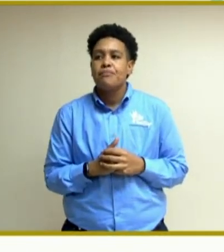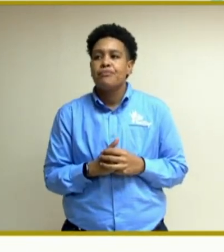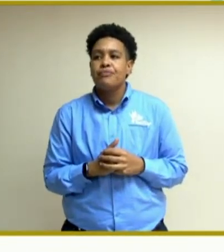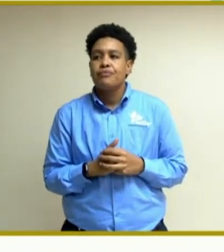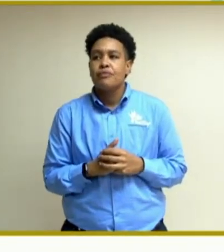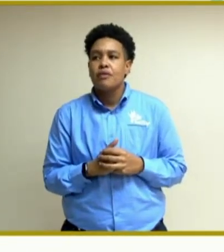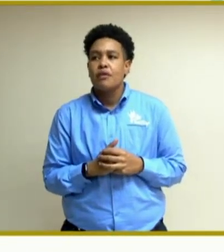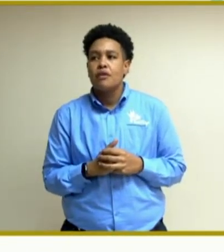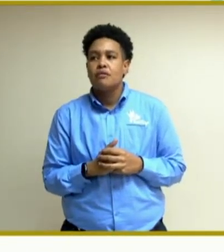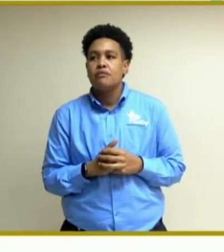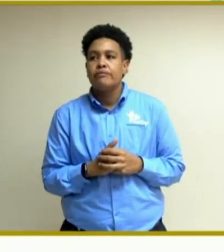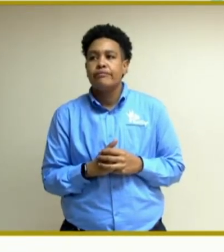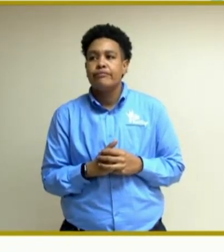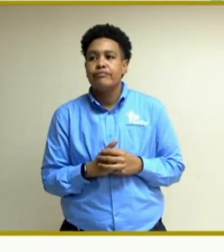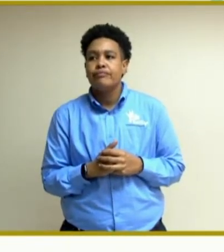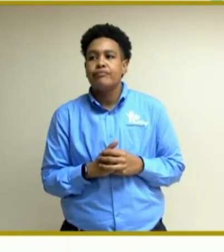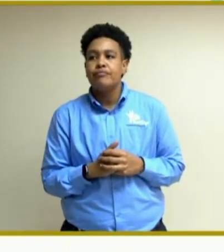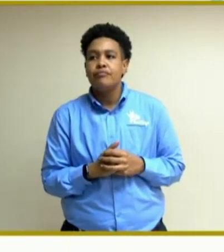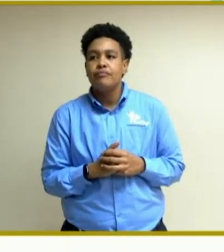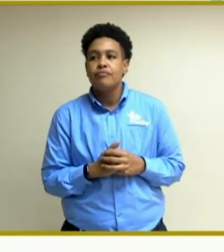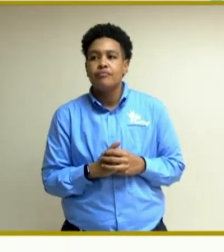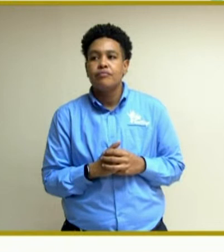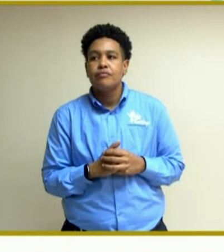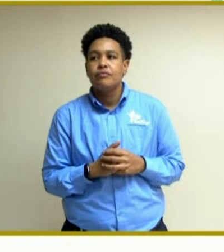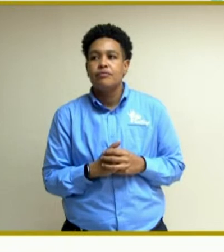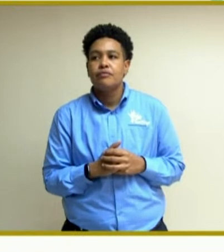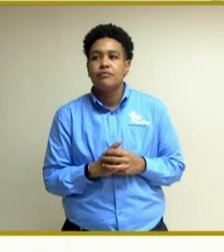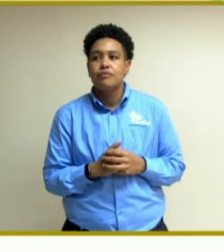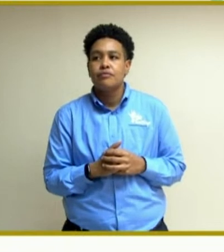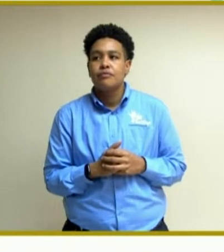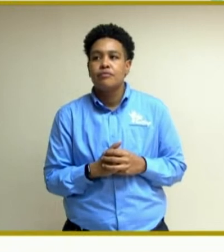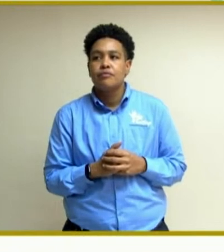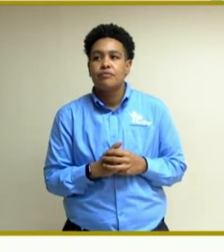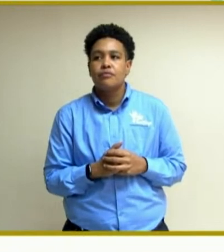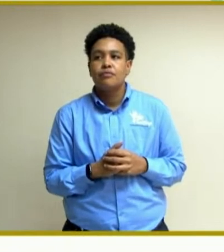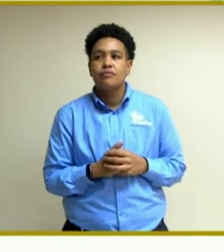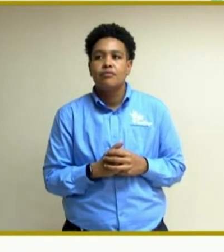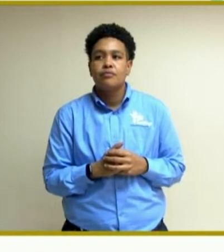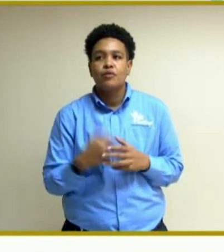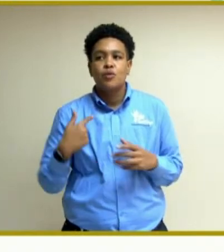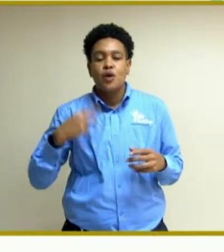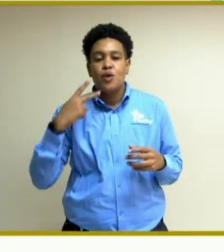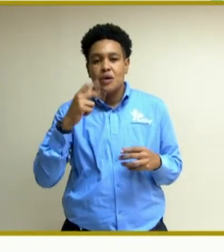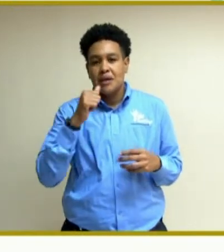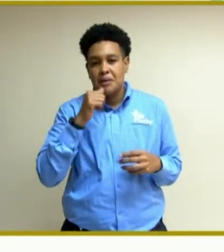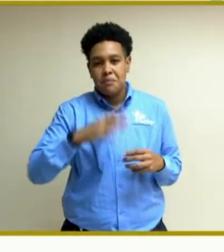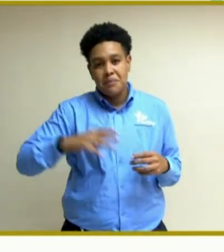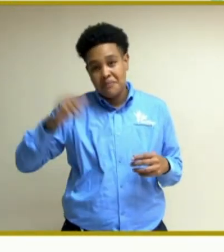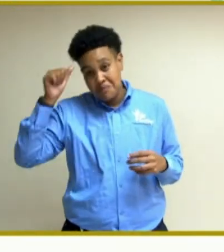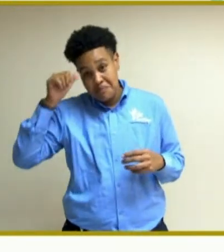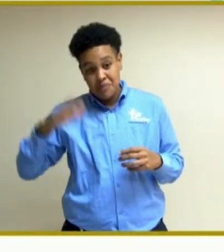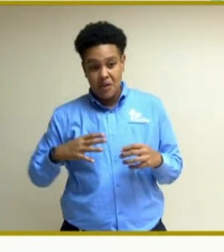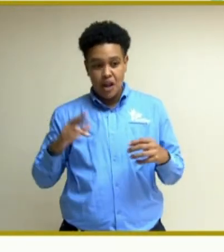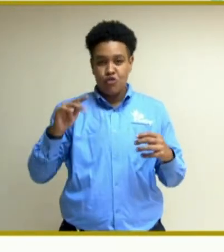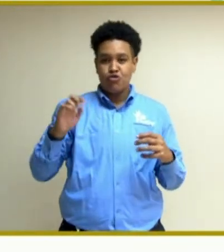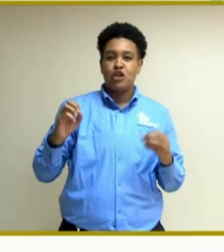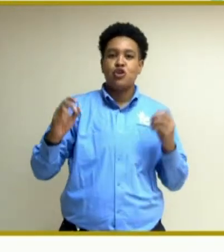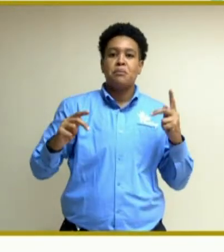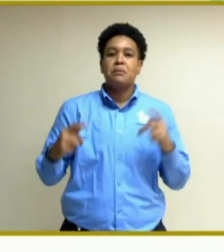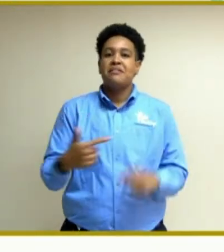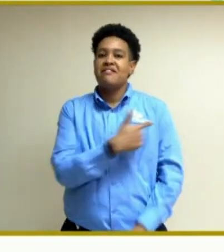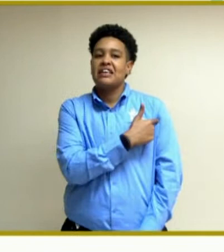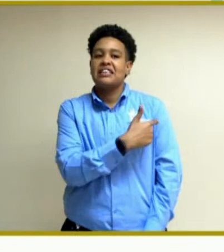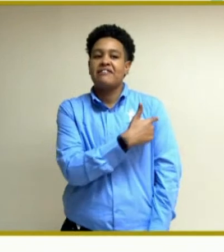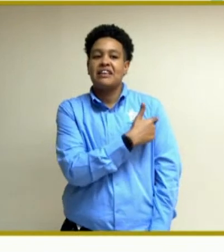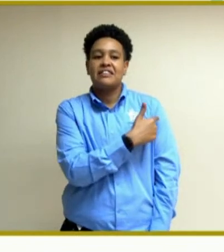Now, we are looking at the male-female ratio of persons receiving the